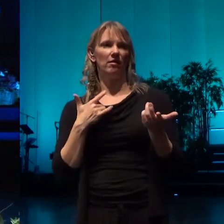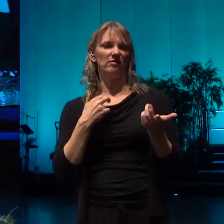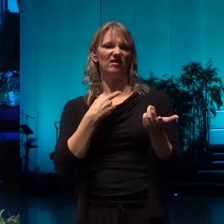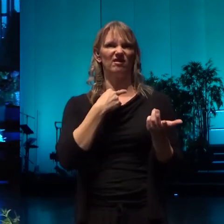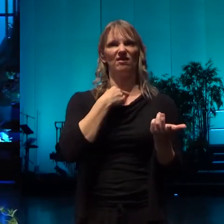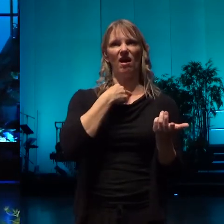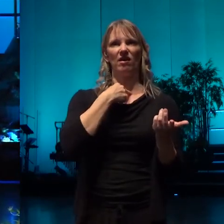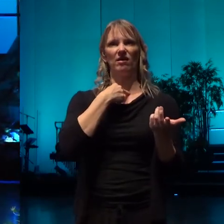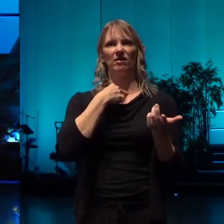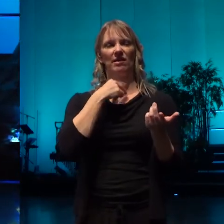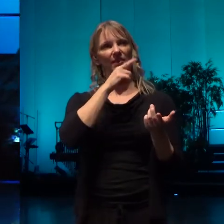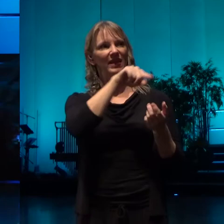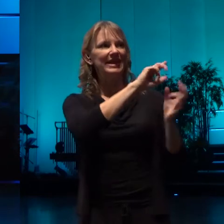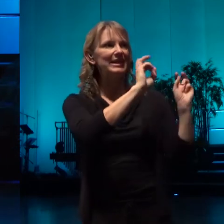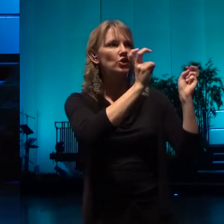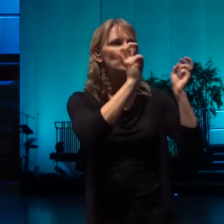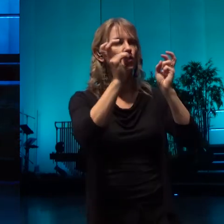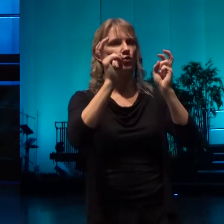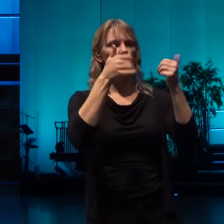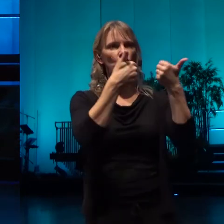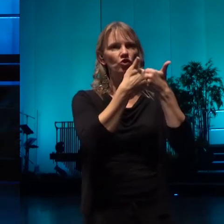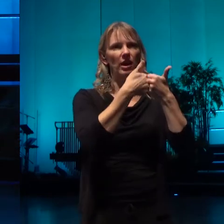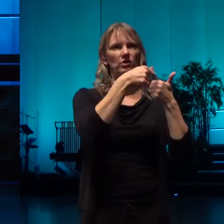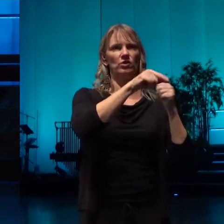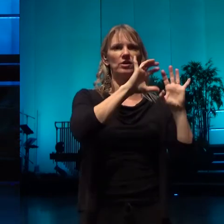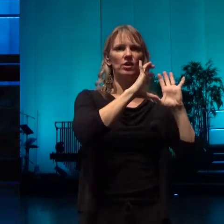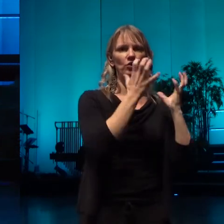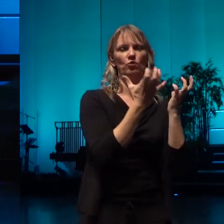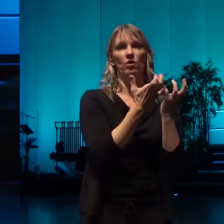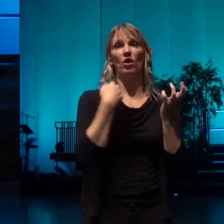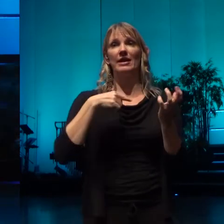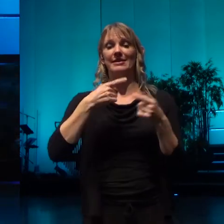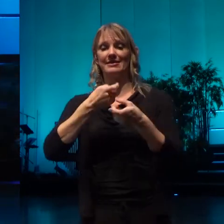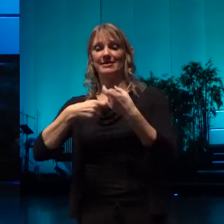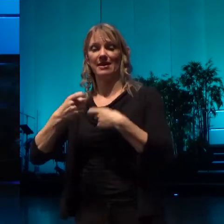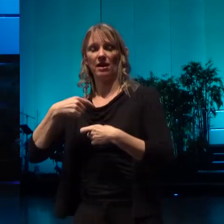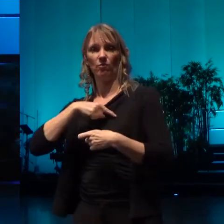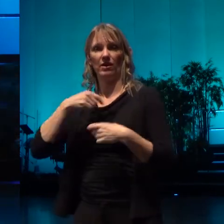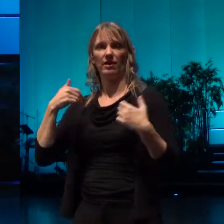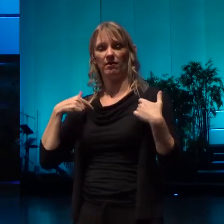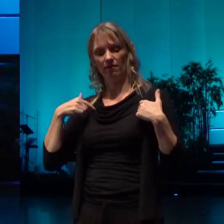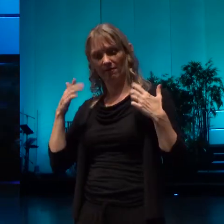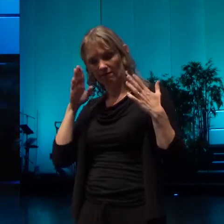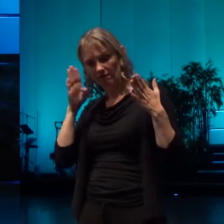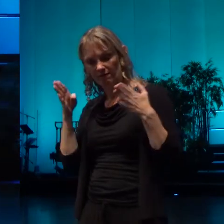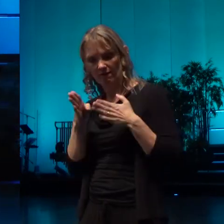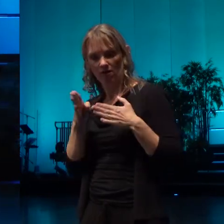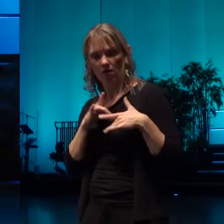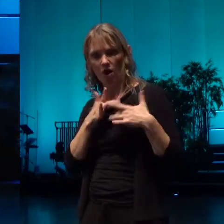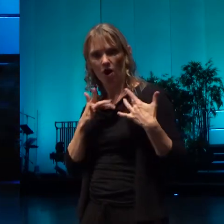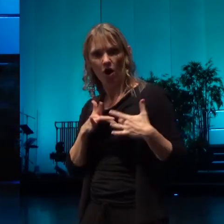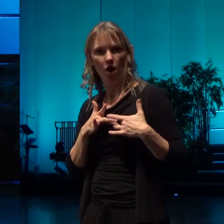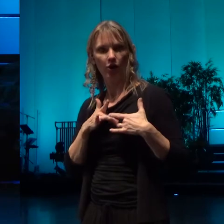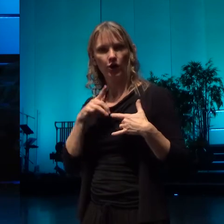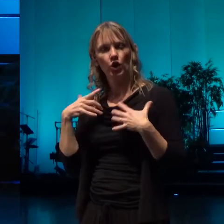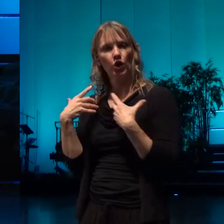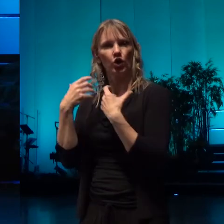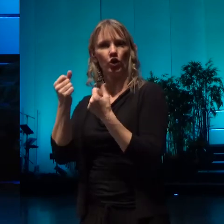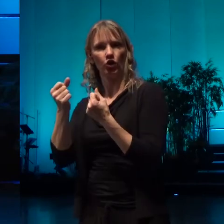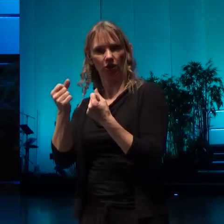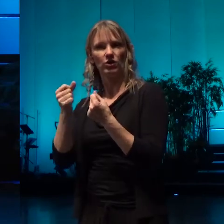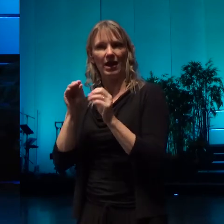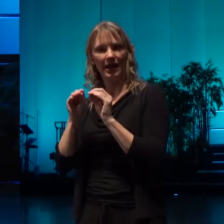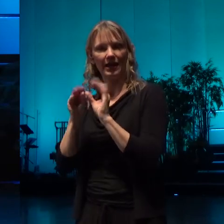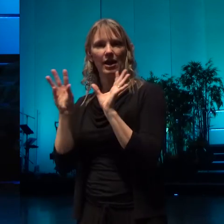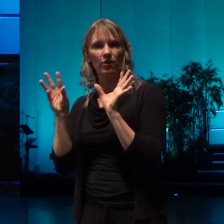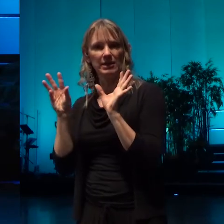by the issues and challenges in the world. We get to possess the heart, the courage and the clarity to walk through